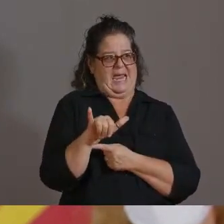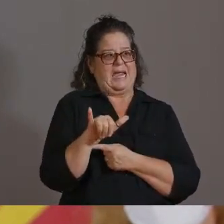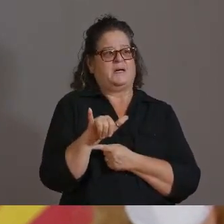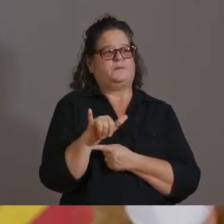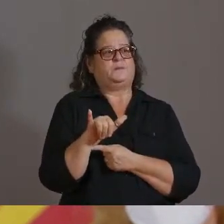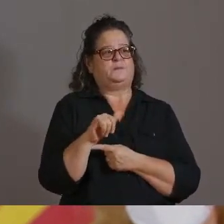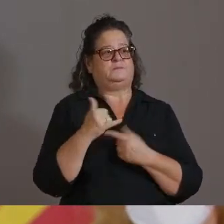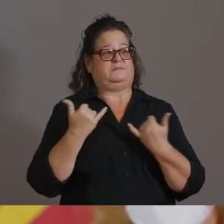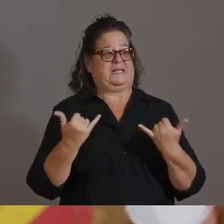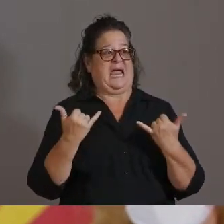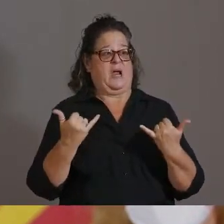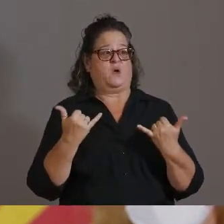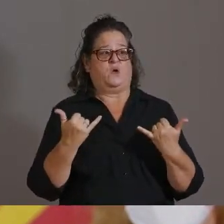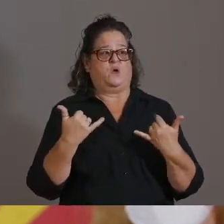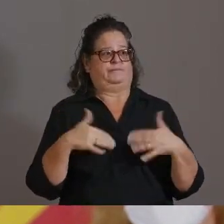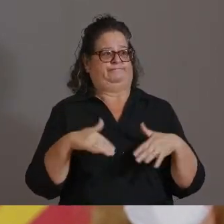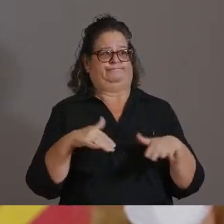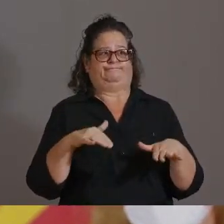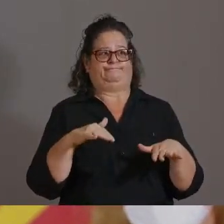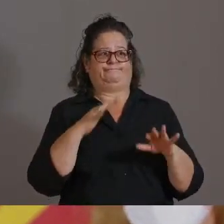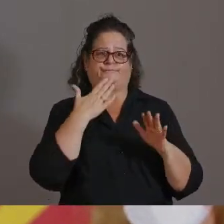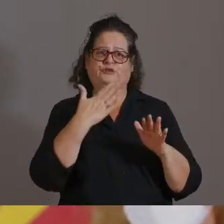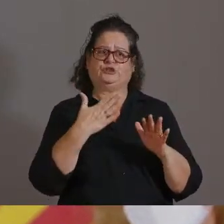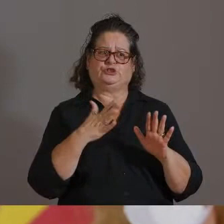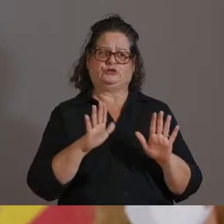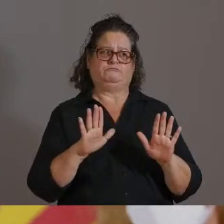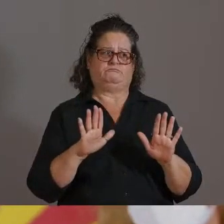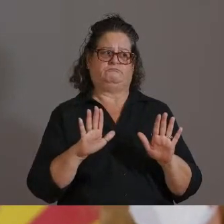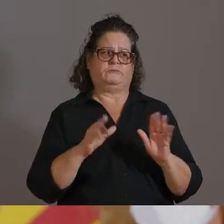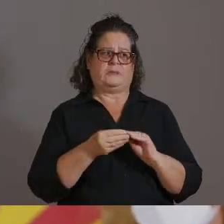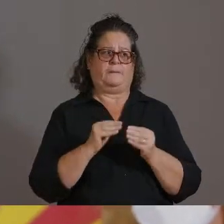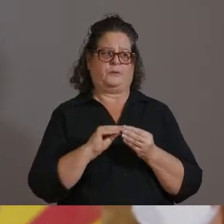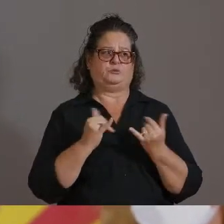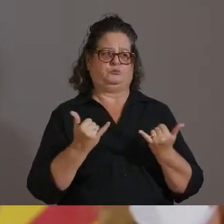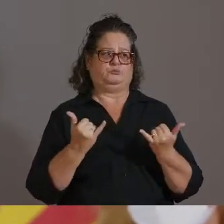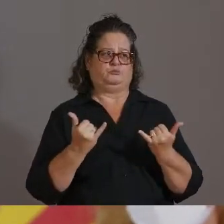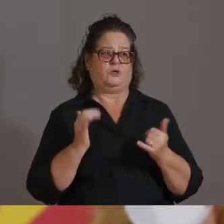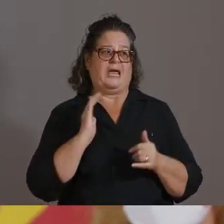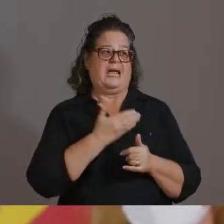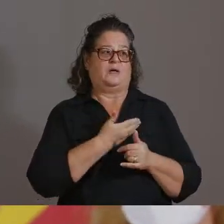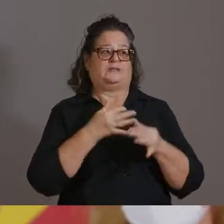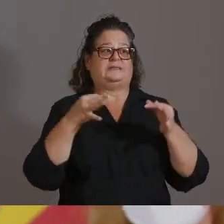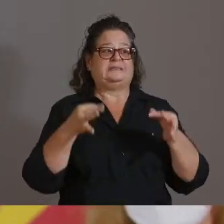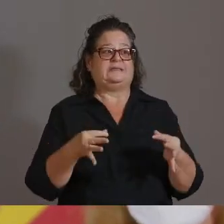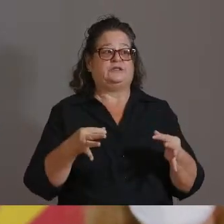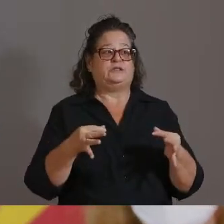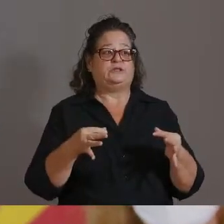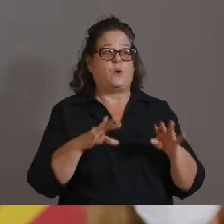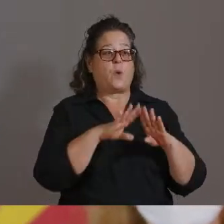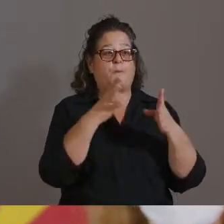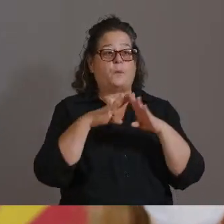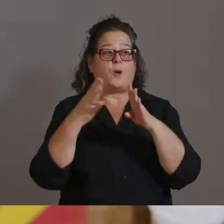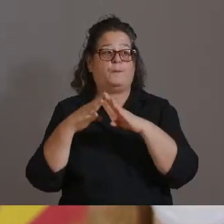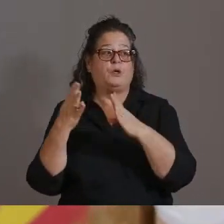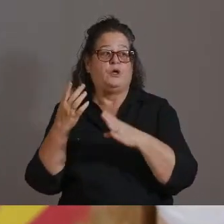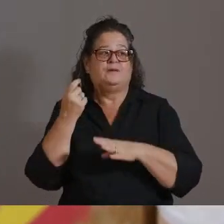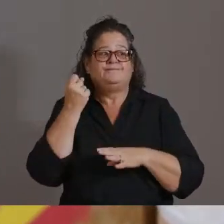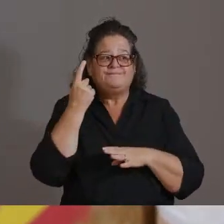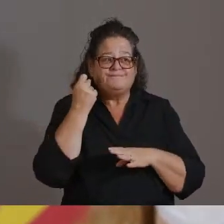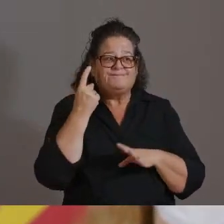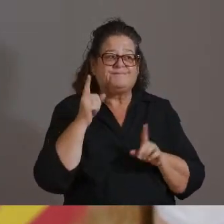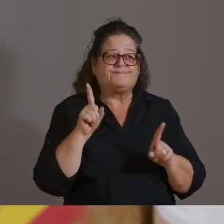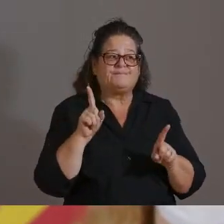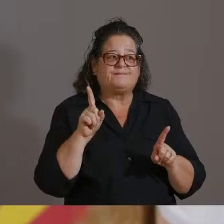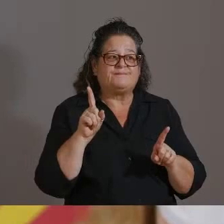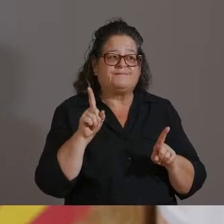July. So our decisions on when you say reopening, these are very incremental decisions with